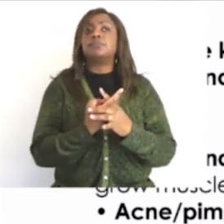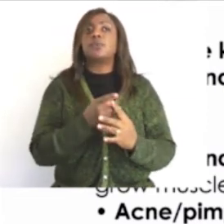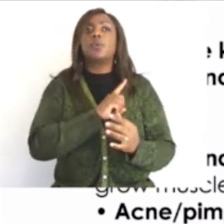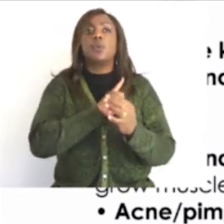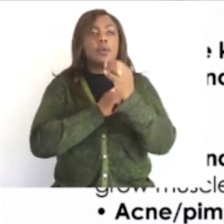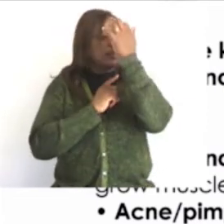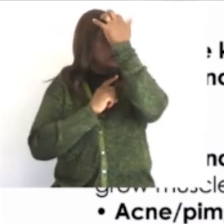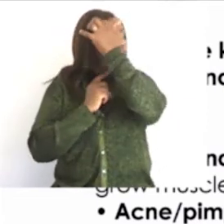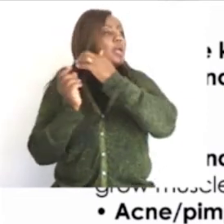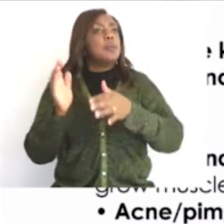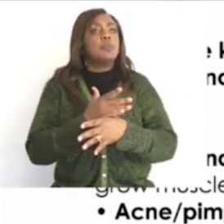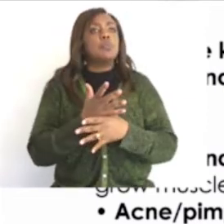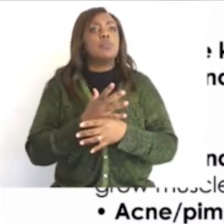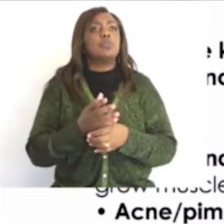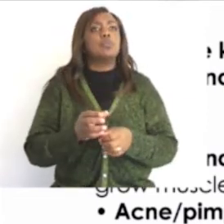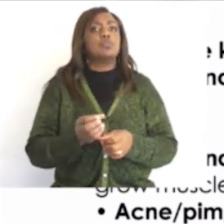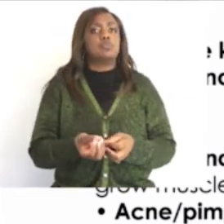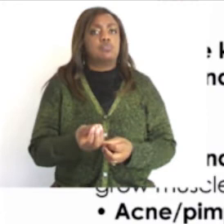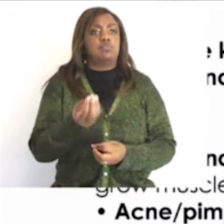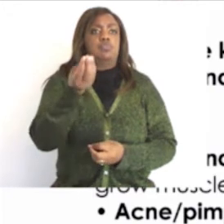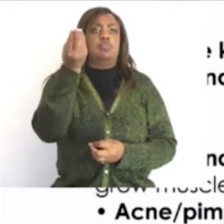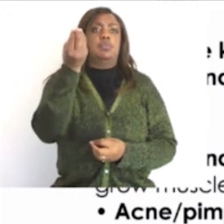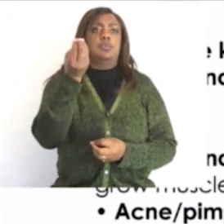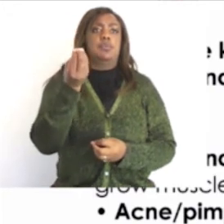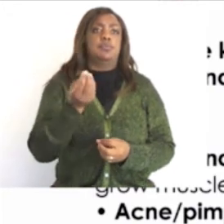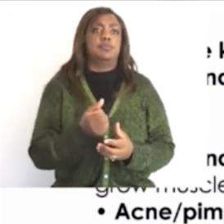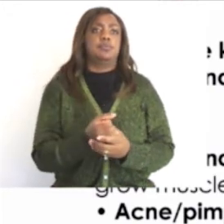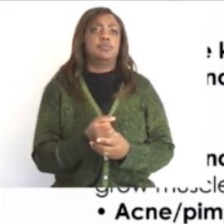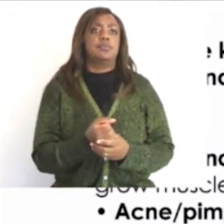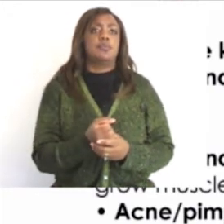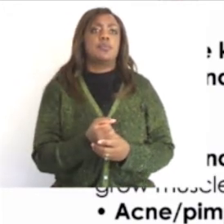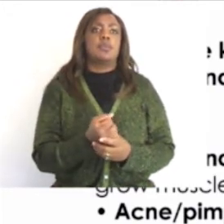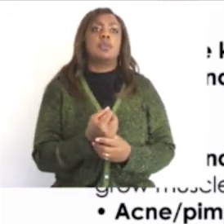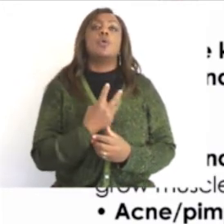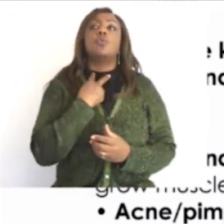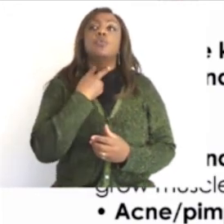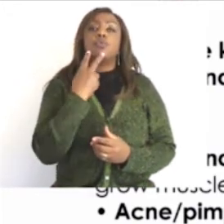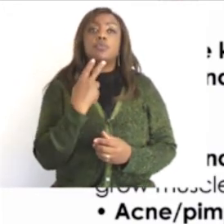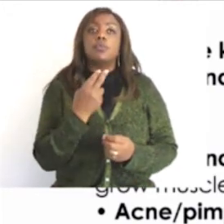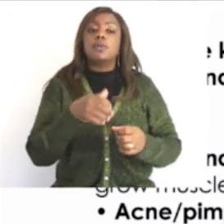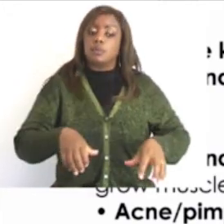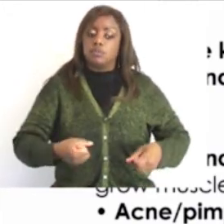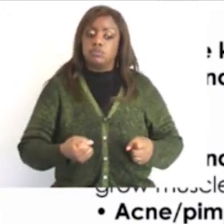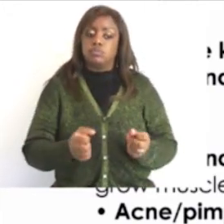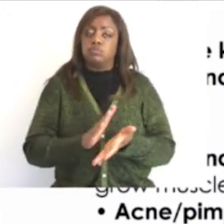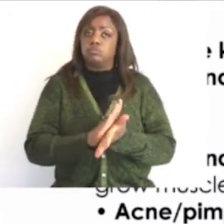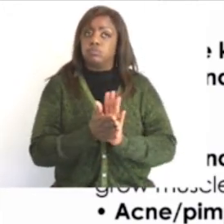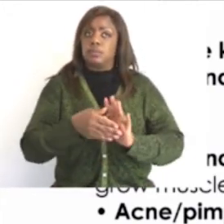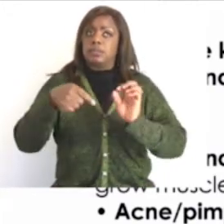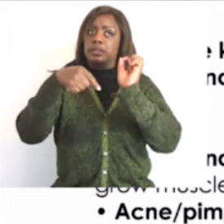bumps, most commonly on the face. Voice changes, your voice will get deeper. Hair